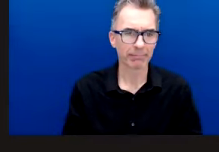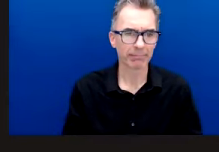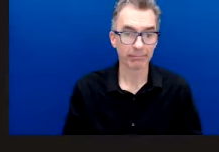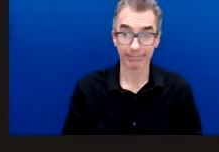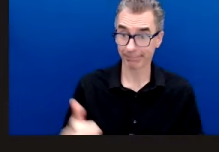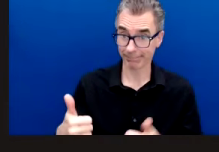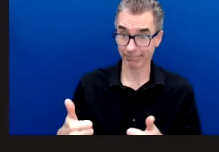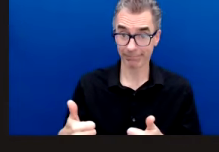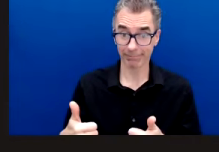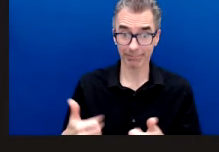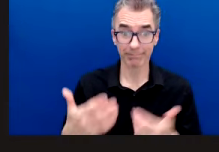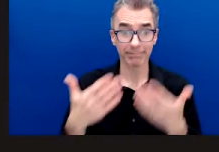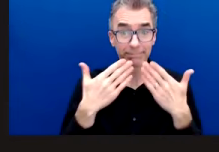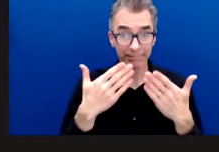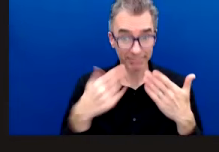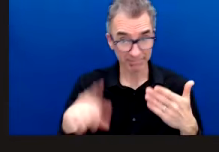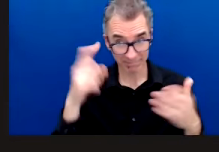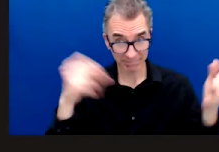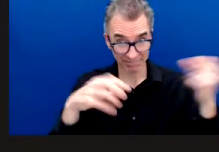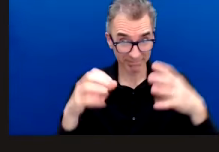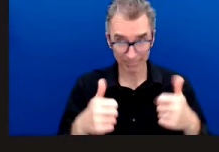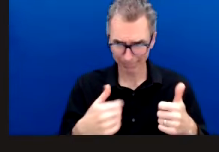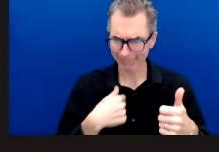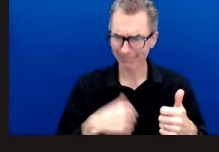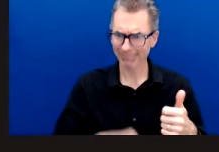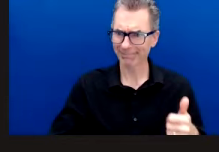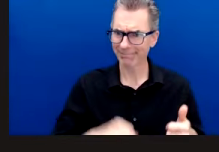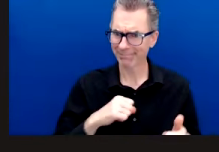Awesome. Well, thank you for that discussion. I am so Yes. proud.